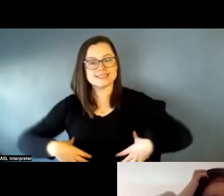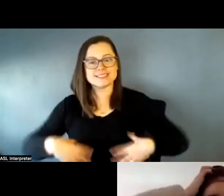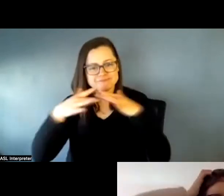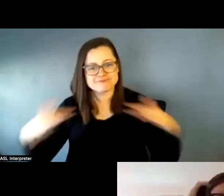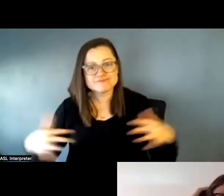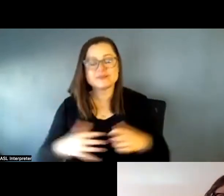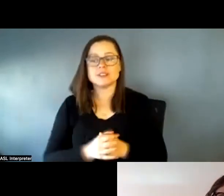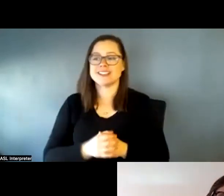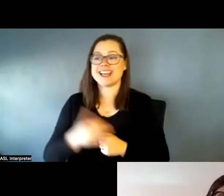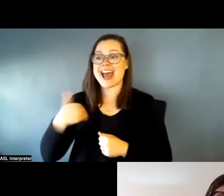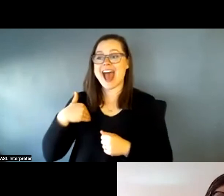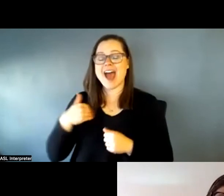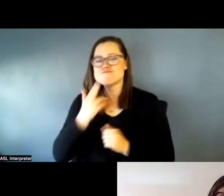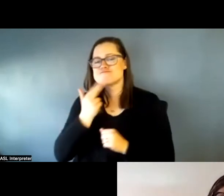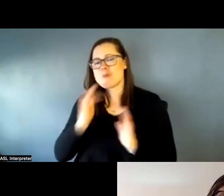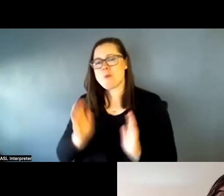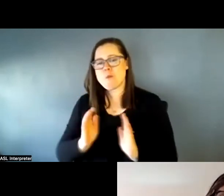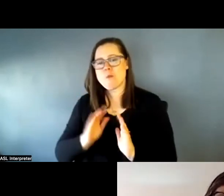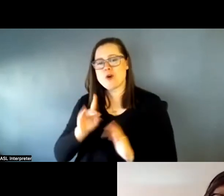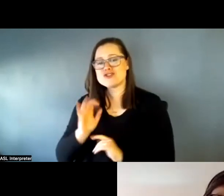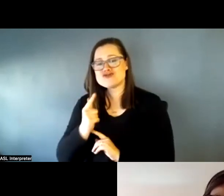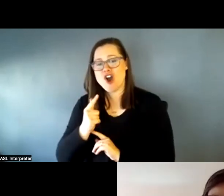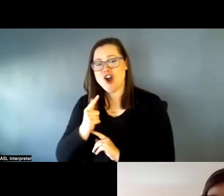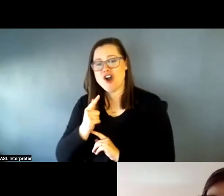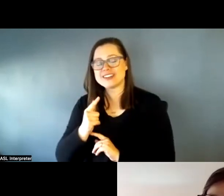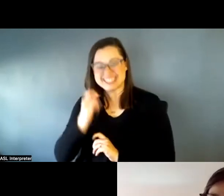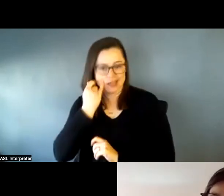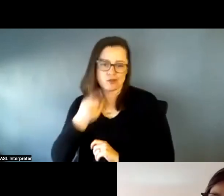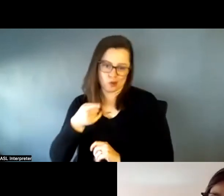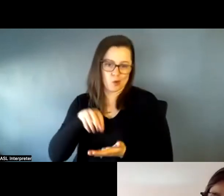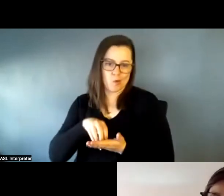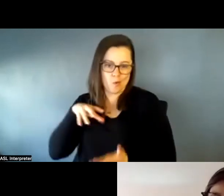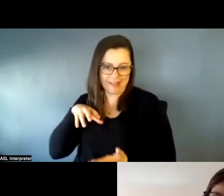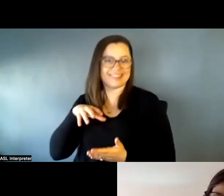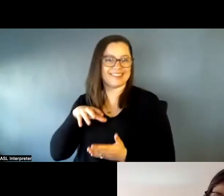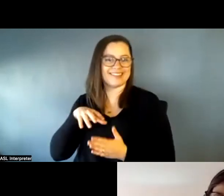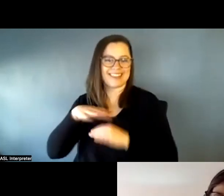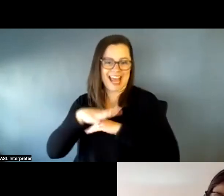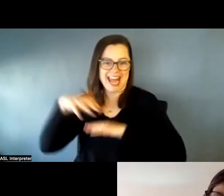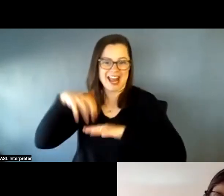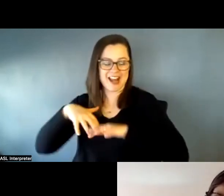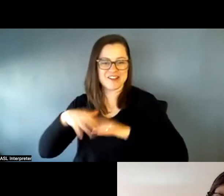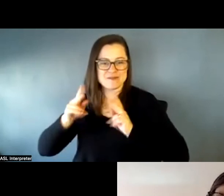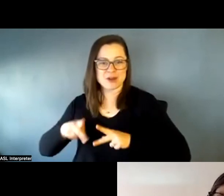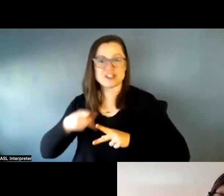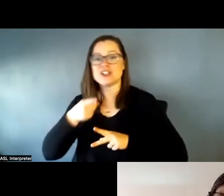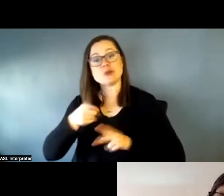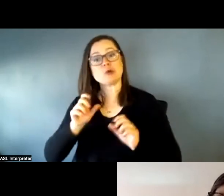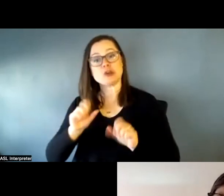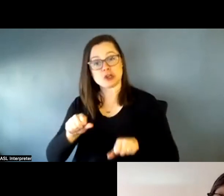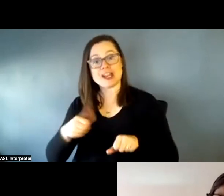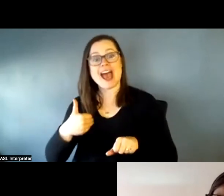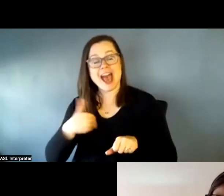had little woolly dogs. If you were, kind of a wealthy native person, then you could have a vest that was lined with woolly